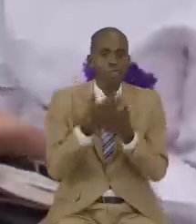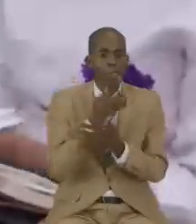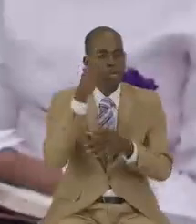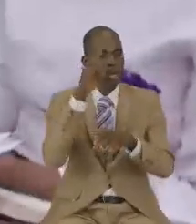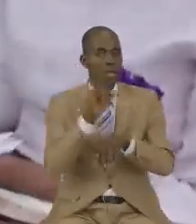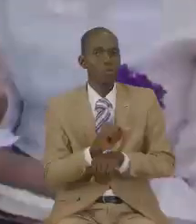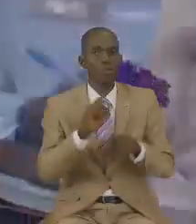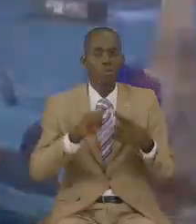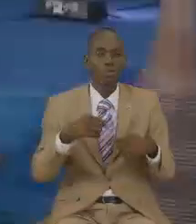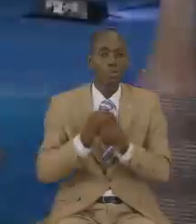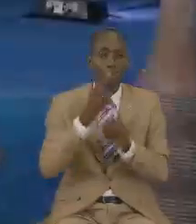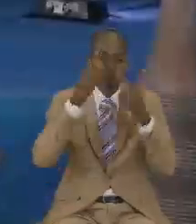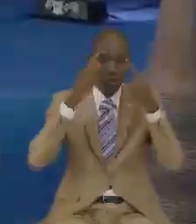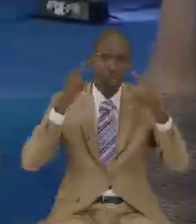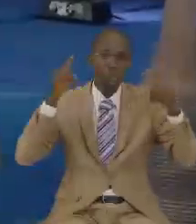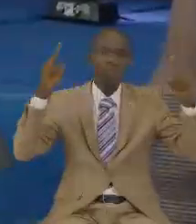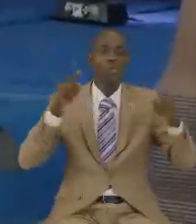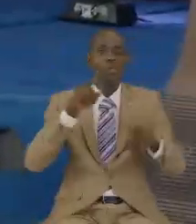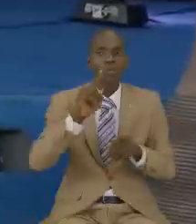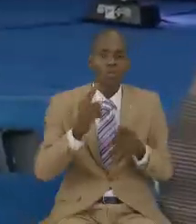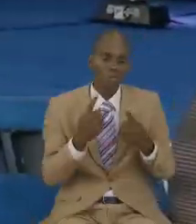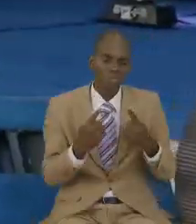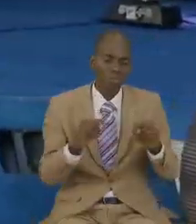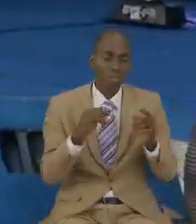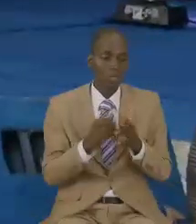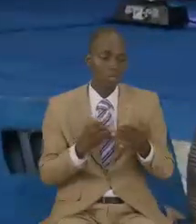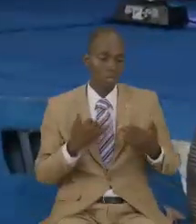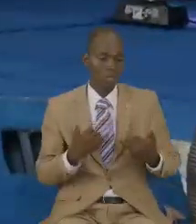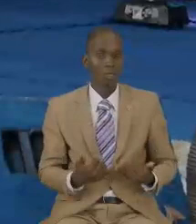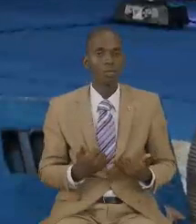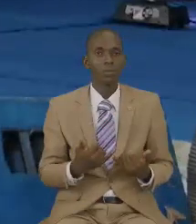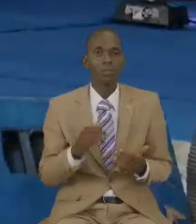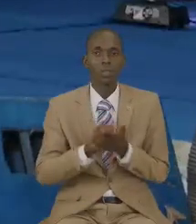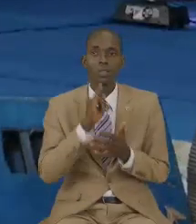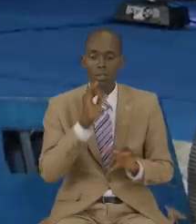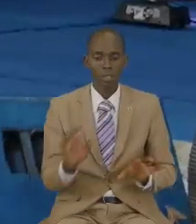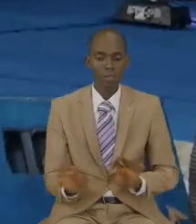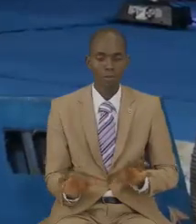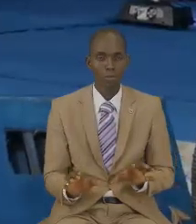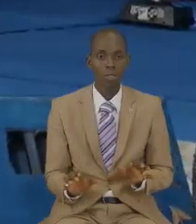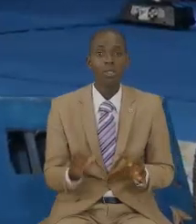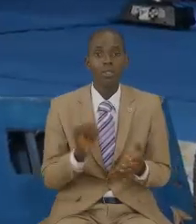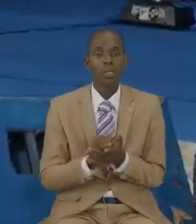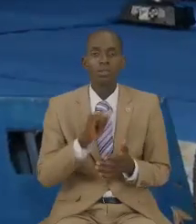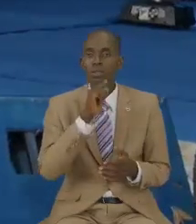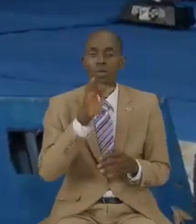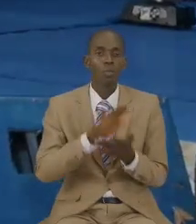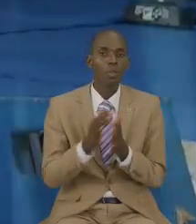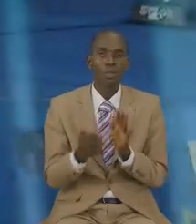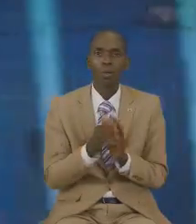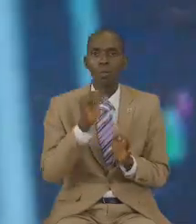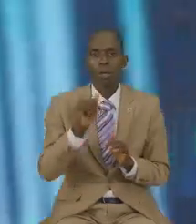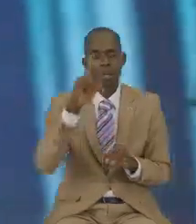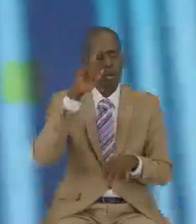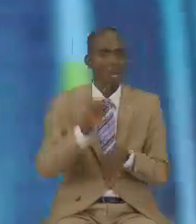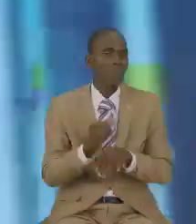you succeed, you try each now, just an action that doesn't become a habit yet. You have to